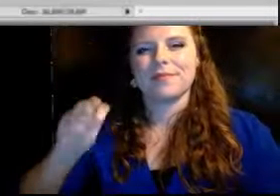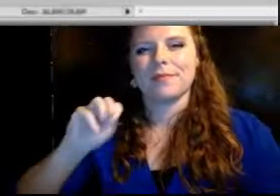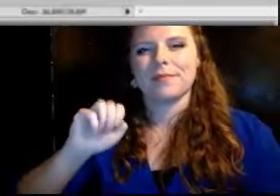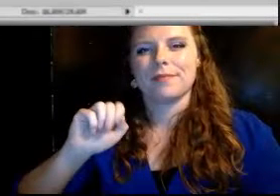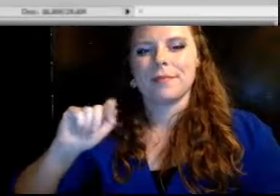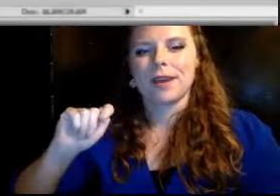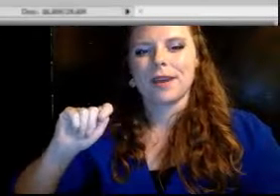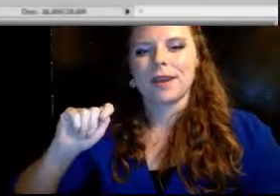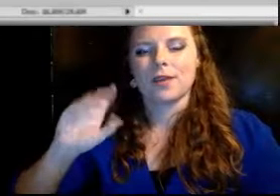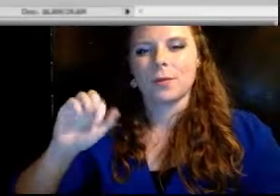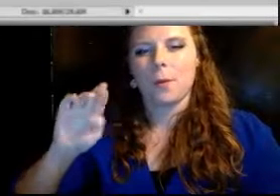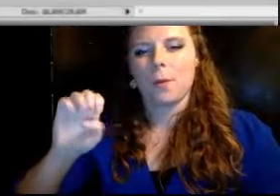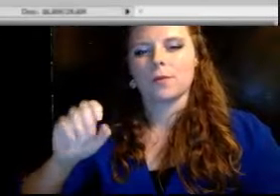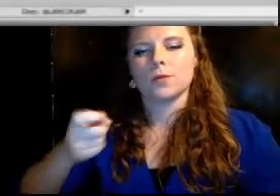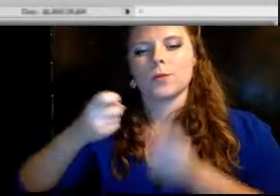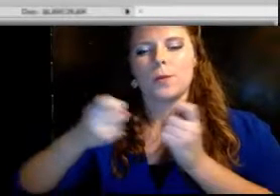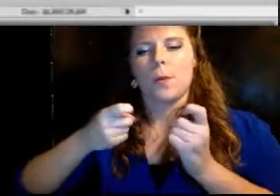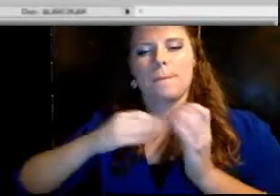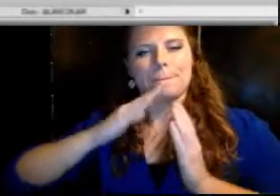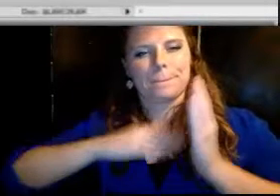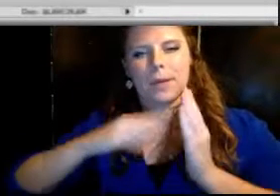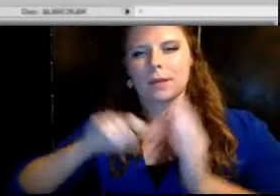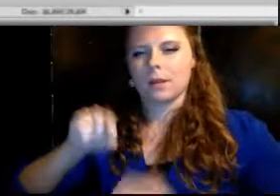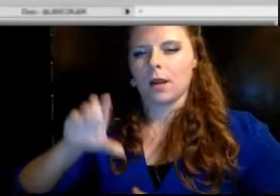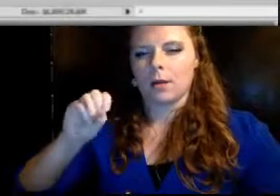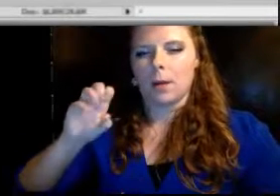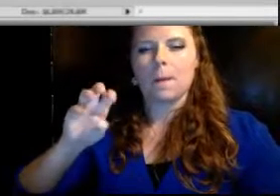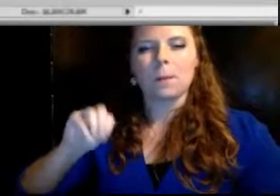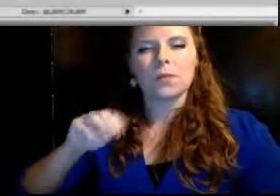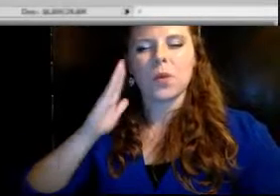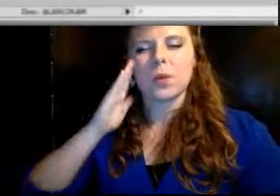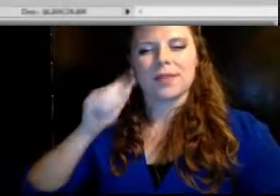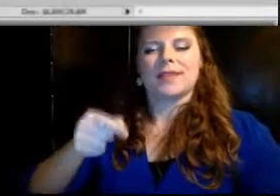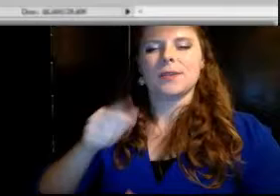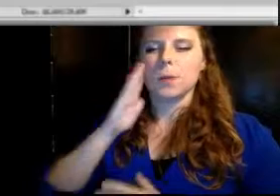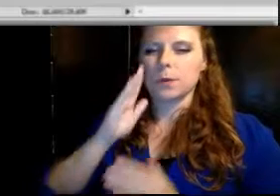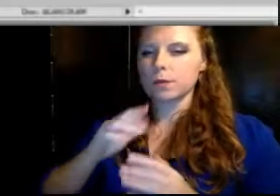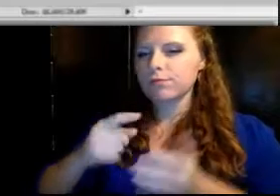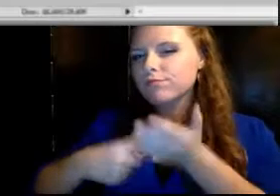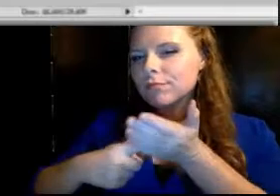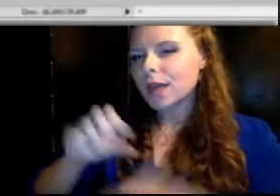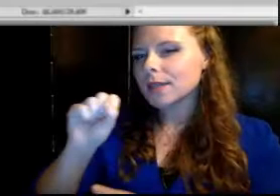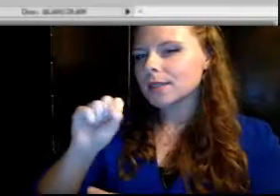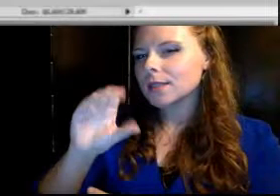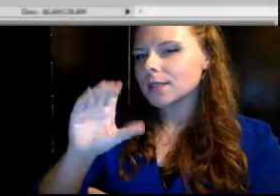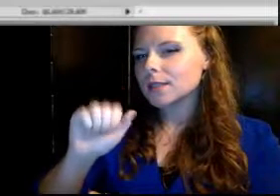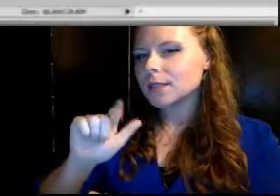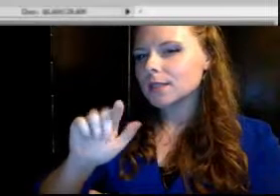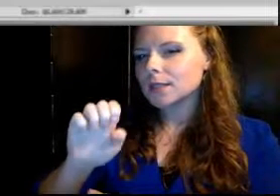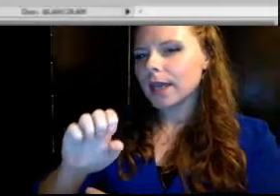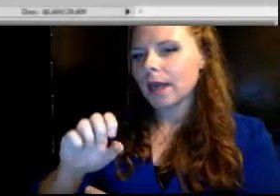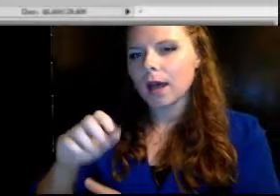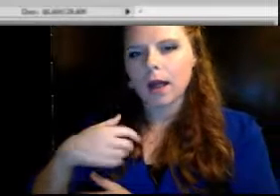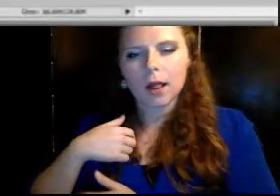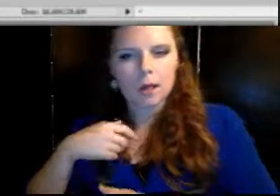Decor from ControlPaint.com, and in this Principle of Design video, we're going to talk about scale and proportion.